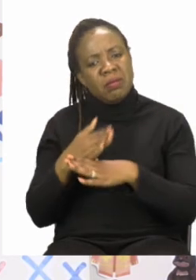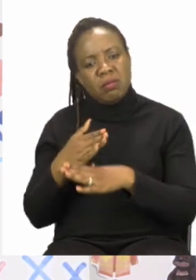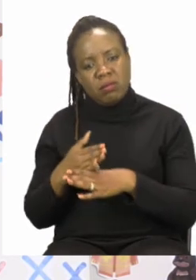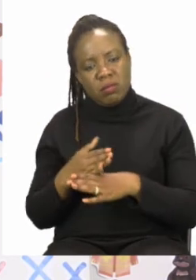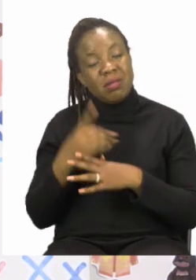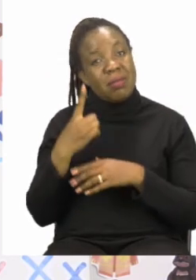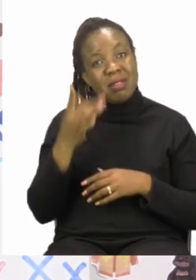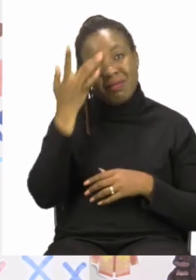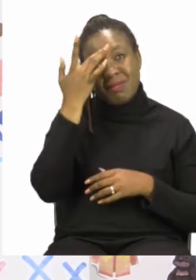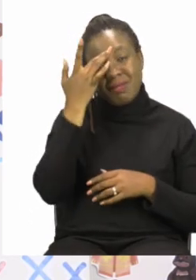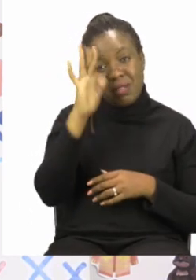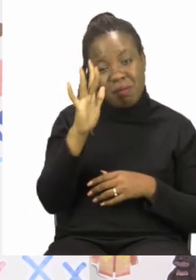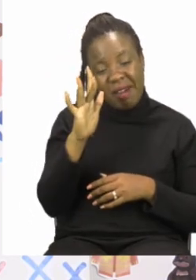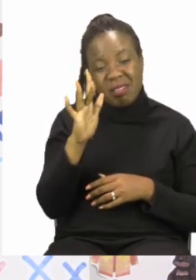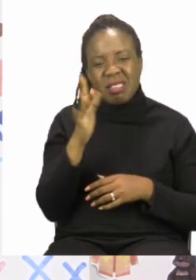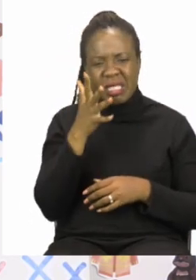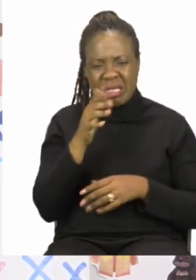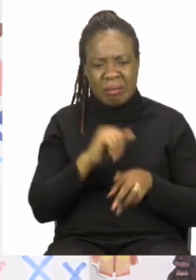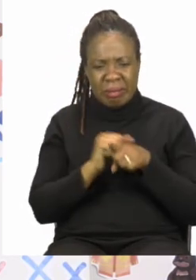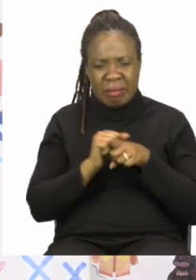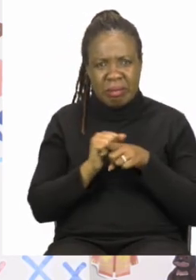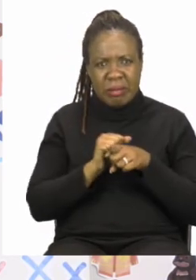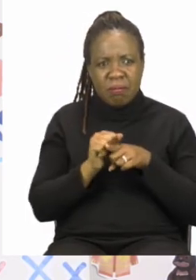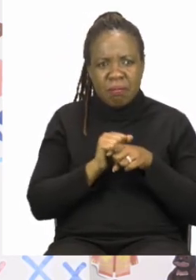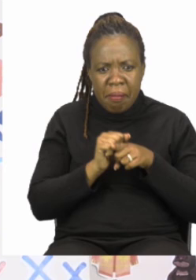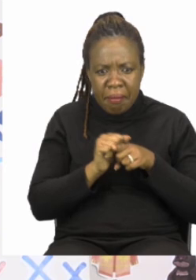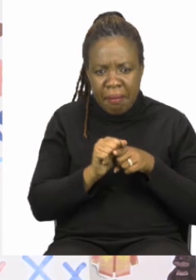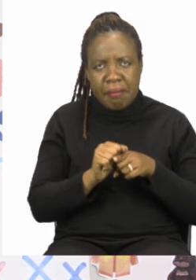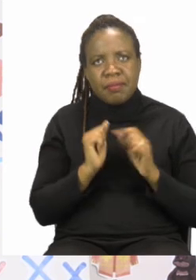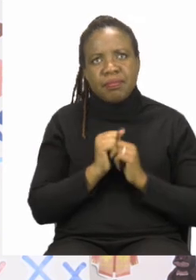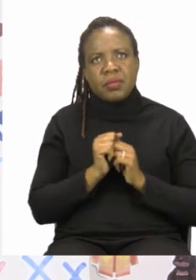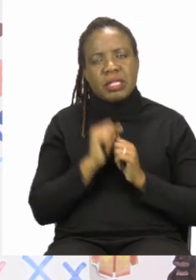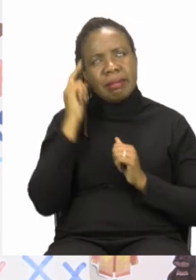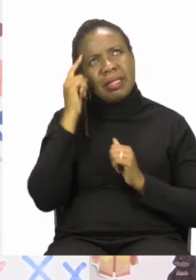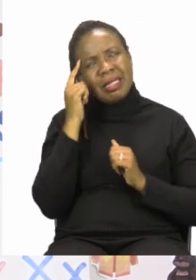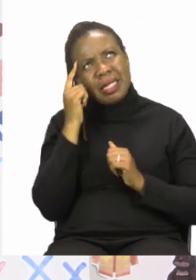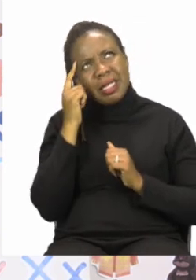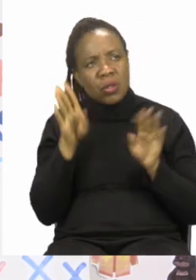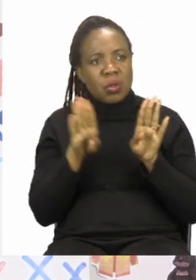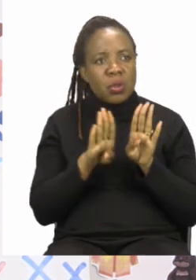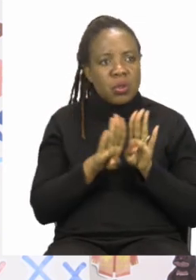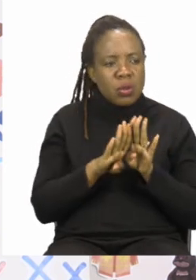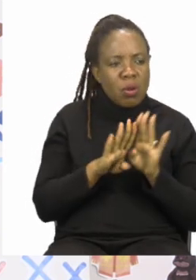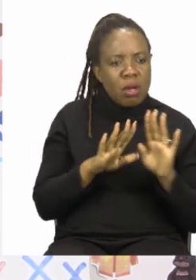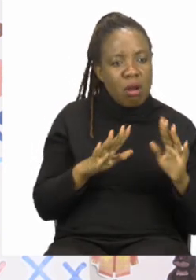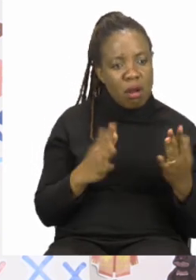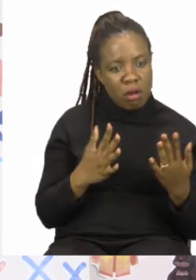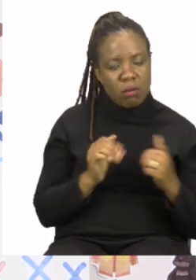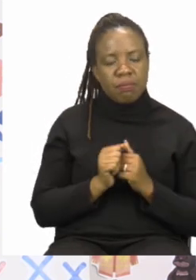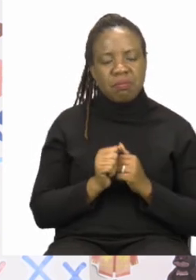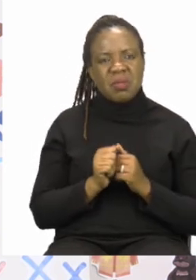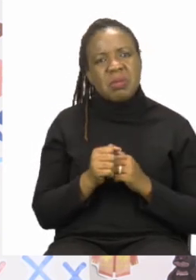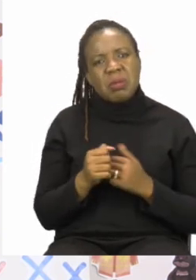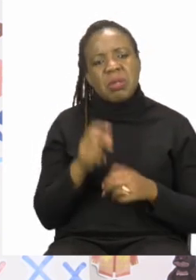the first thing. And ask yourself what you need to do before you actually do it. If it is too difficult, you